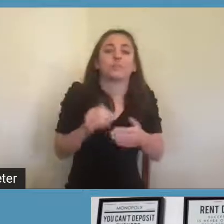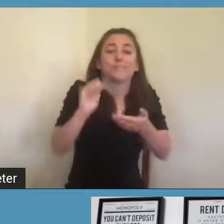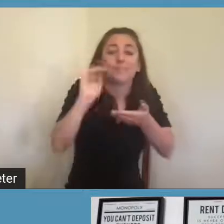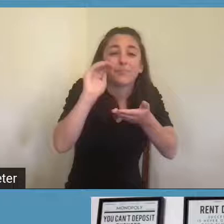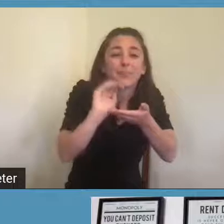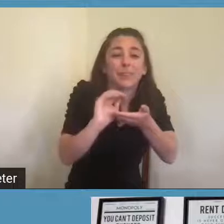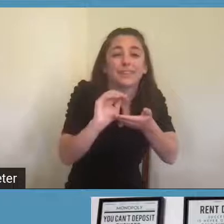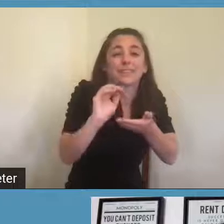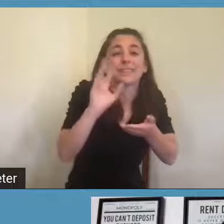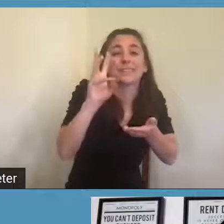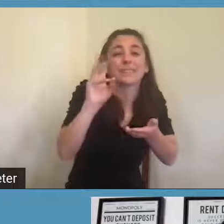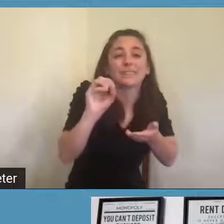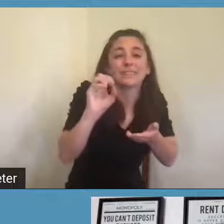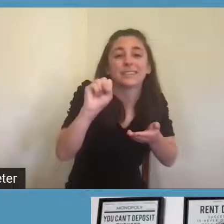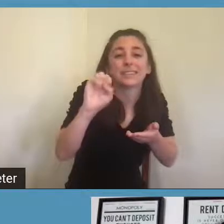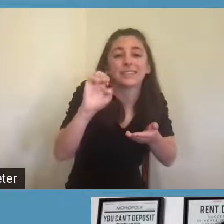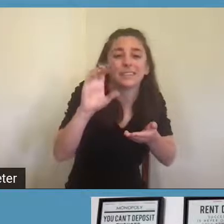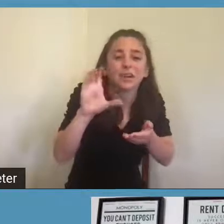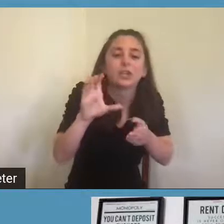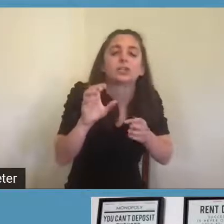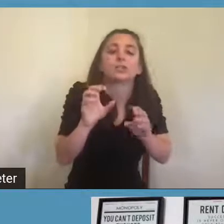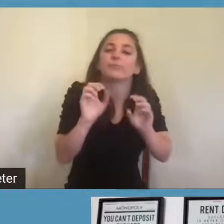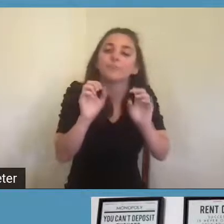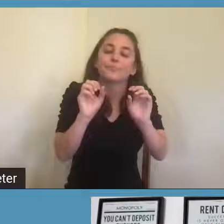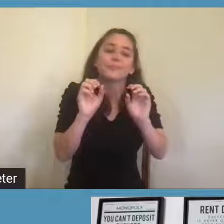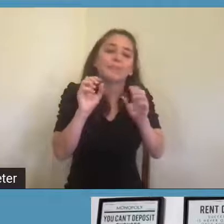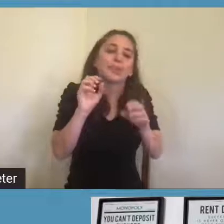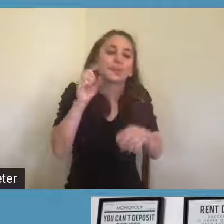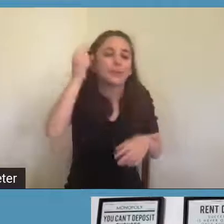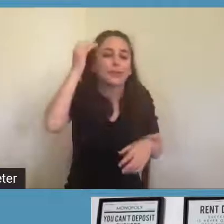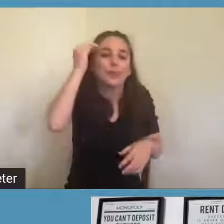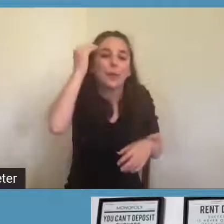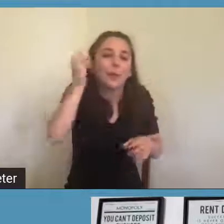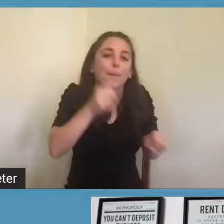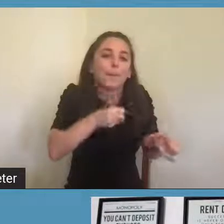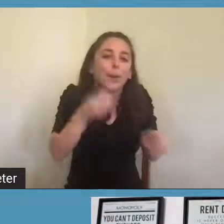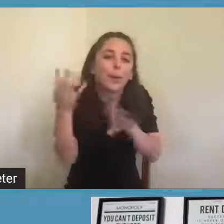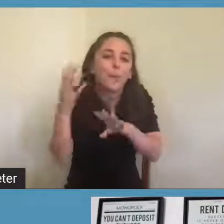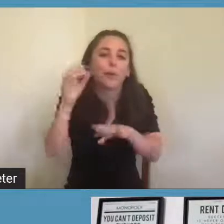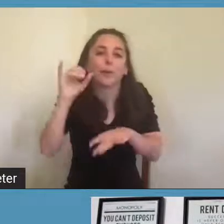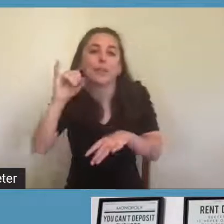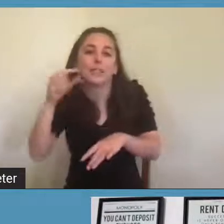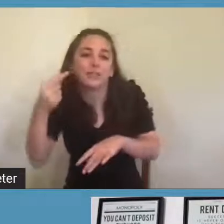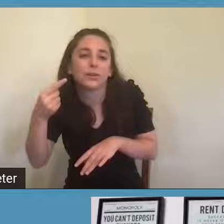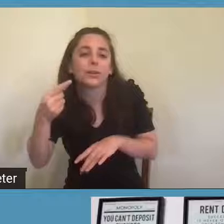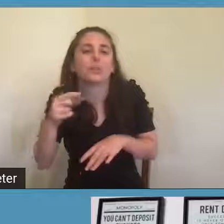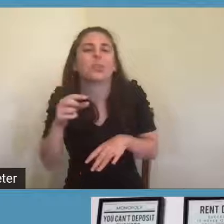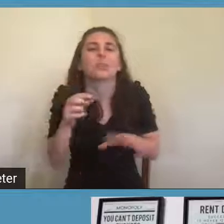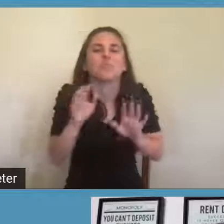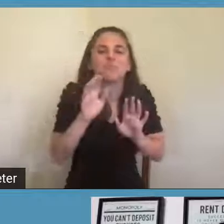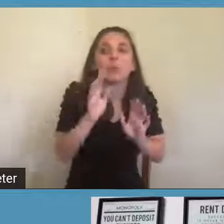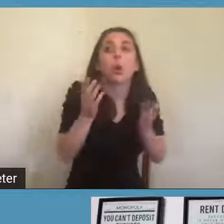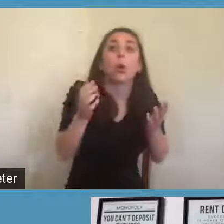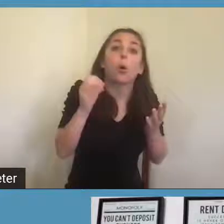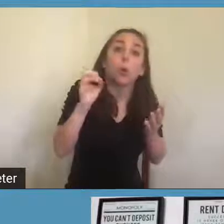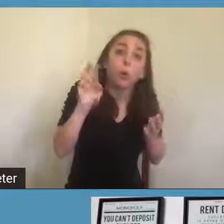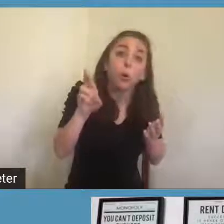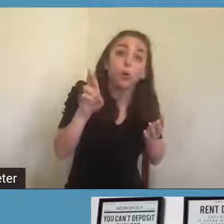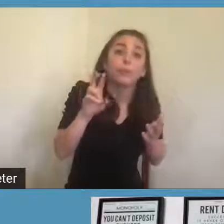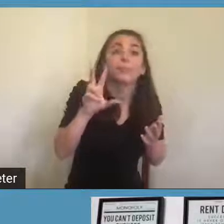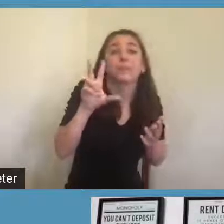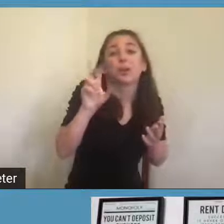we know that we're putting it on Instagram, or this needs to be basically, a 30-second because we're putting it on